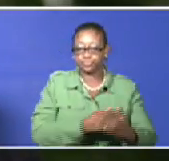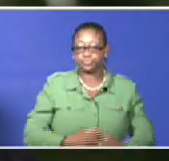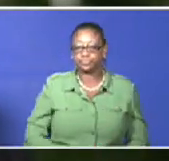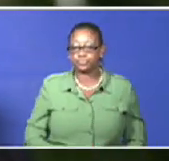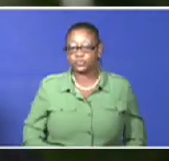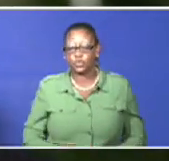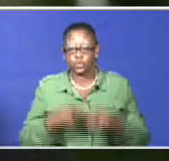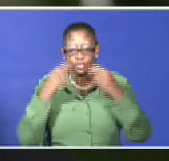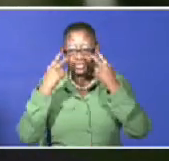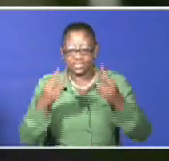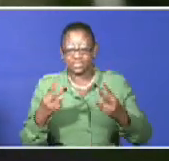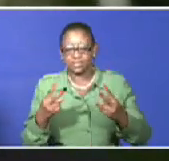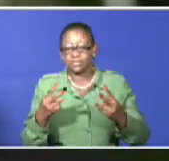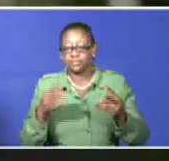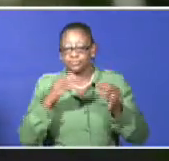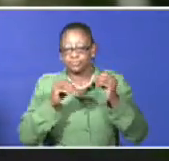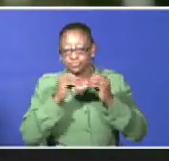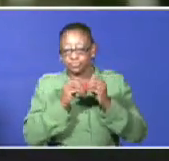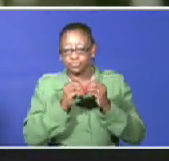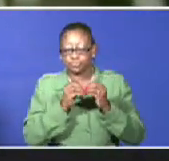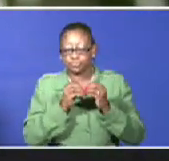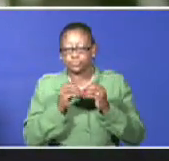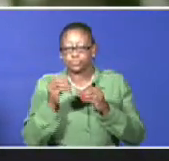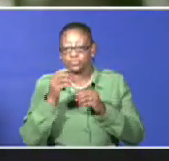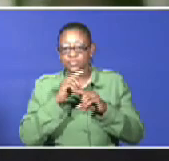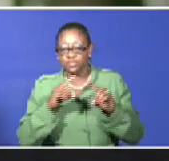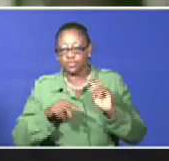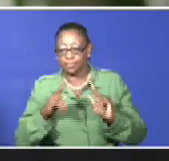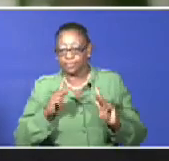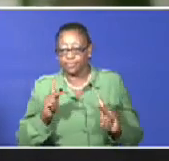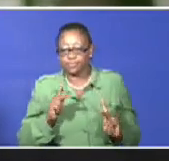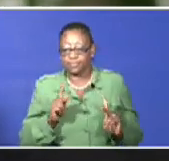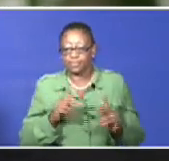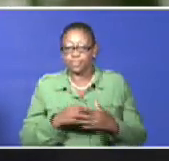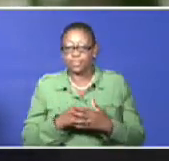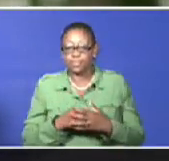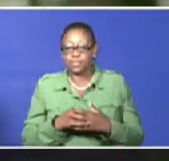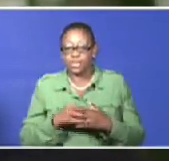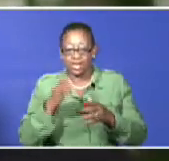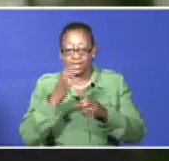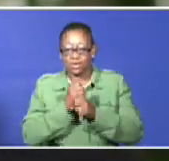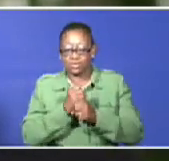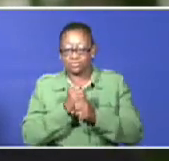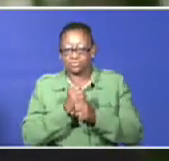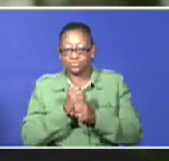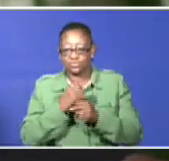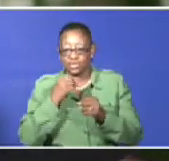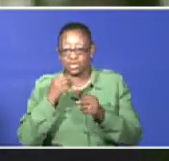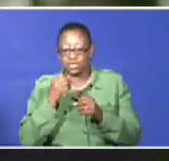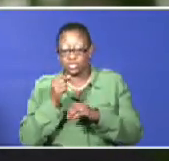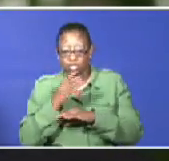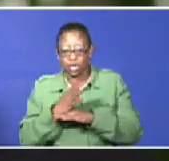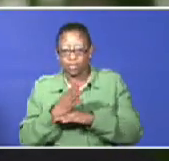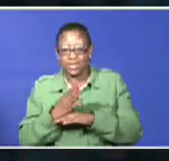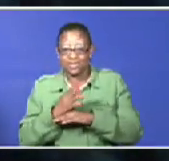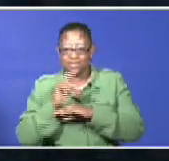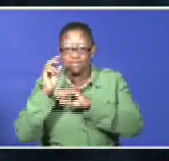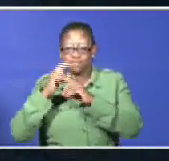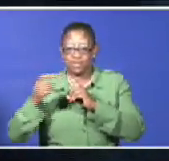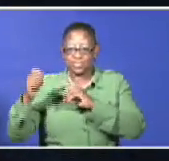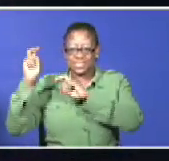2017. We've seen increased airlift with our major carriers that offer nonstop flights from Toronto in particular to Nassau Paradise